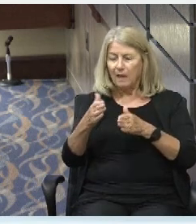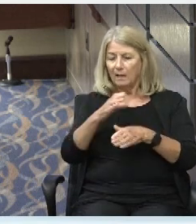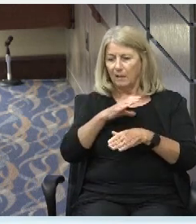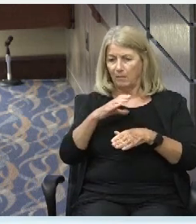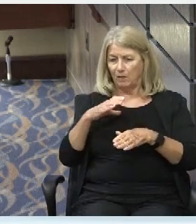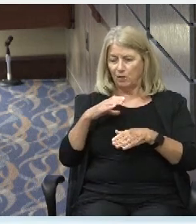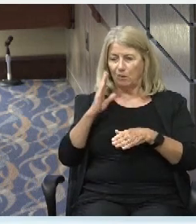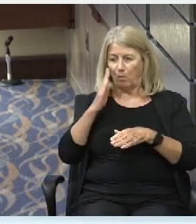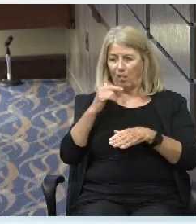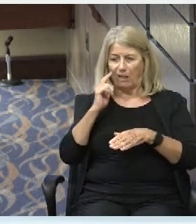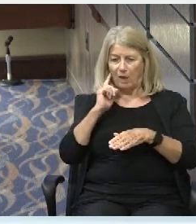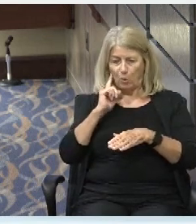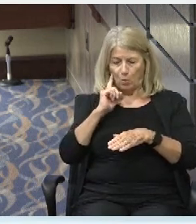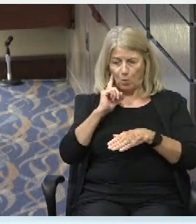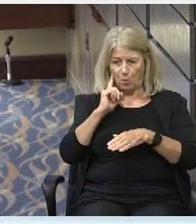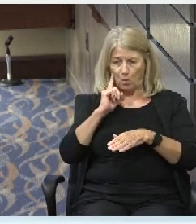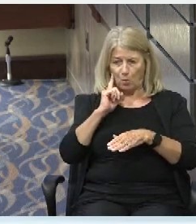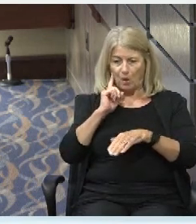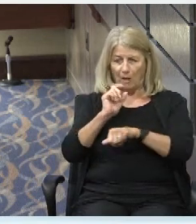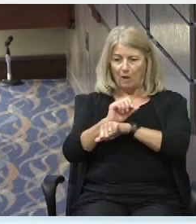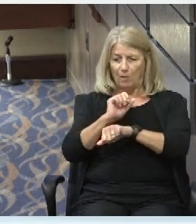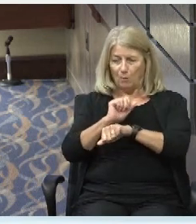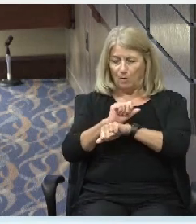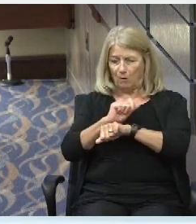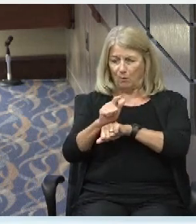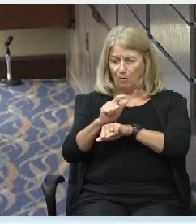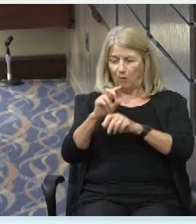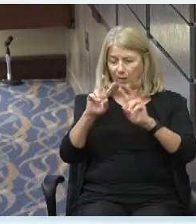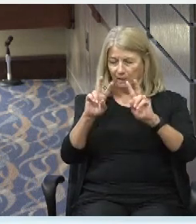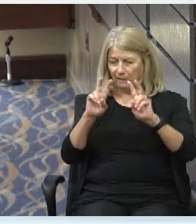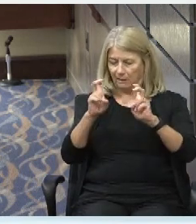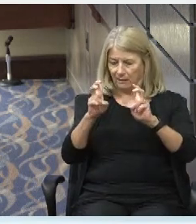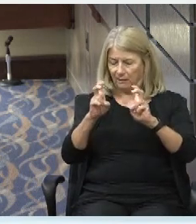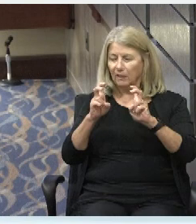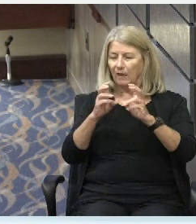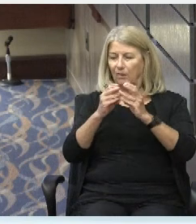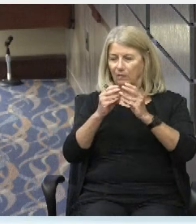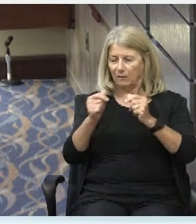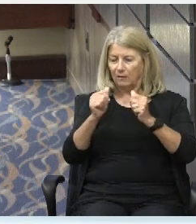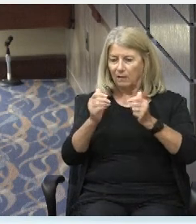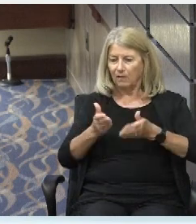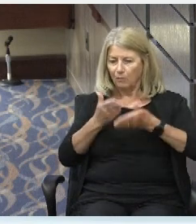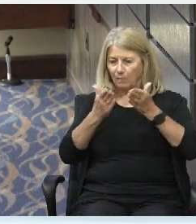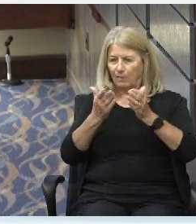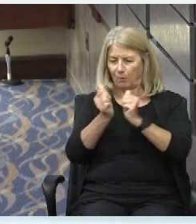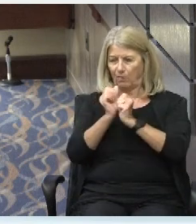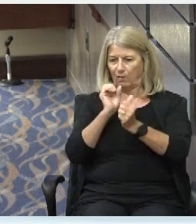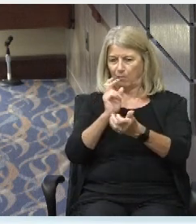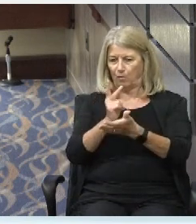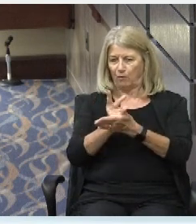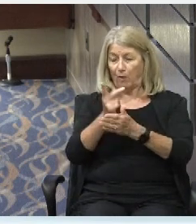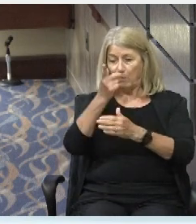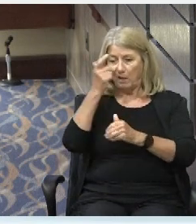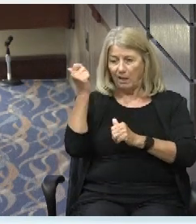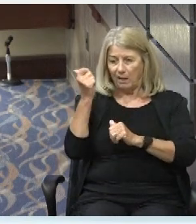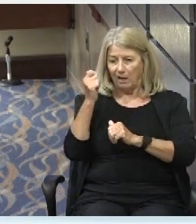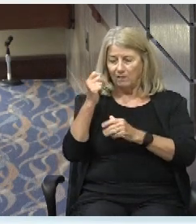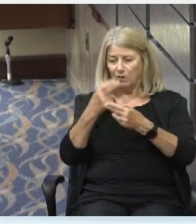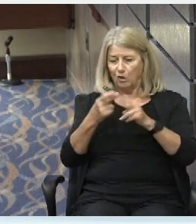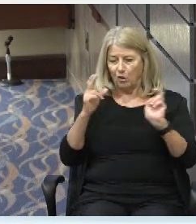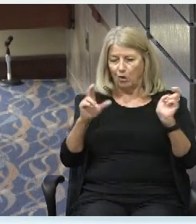will hear these and work all the issues out, and then it's recommended with approval. Because of what we call the shot